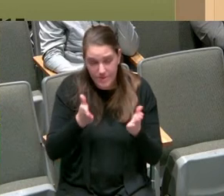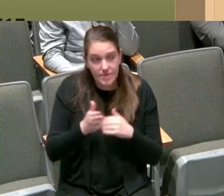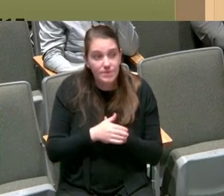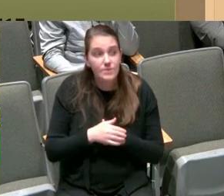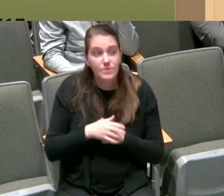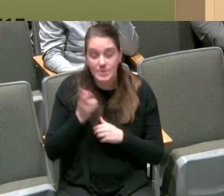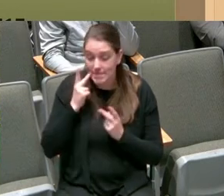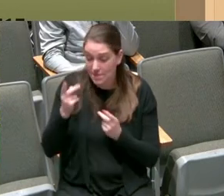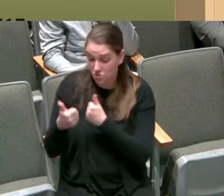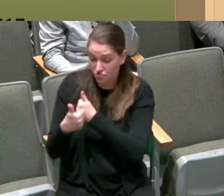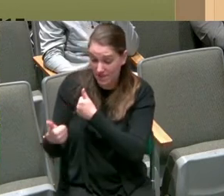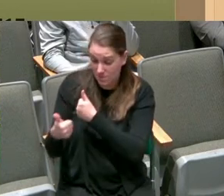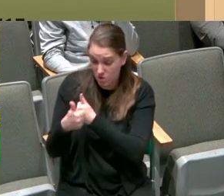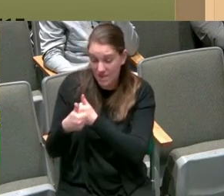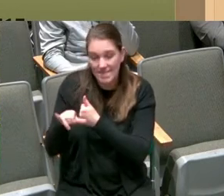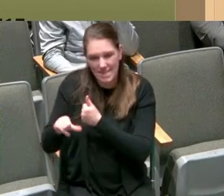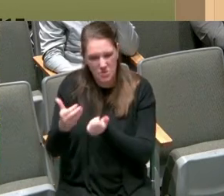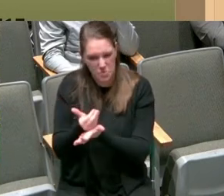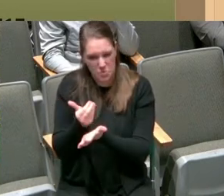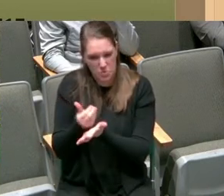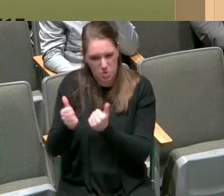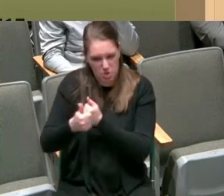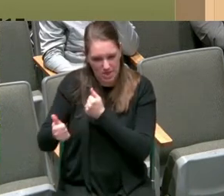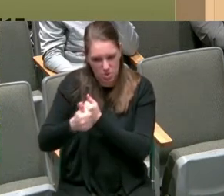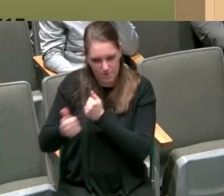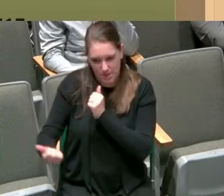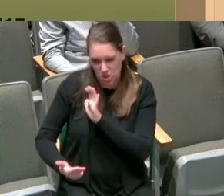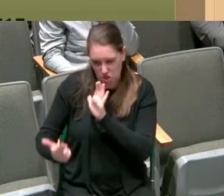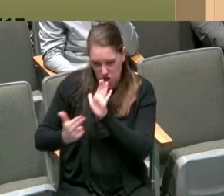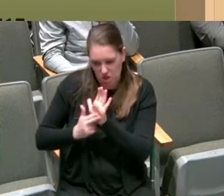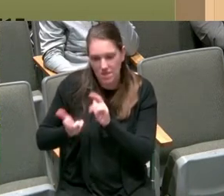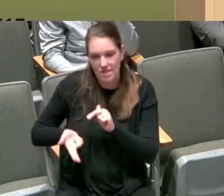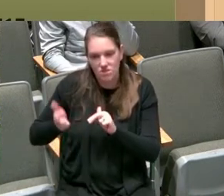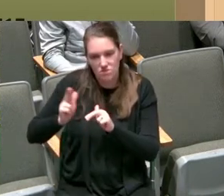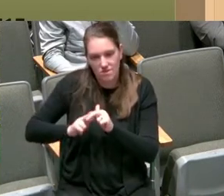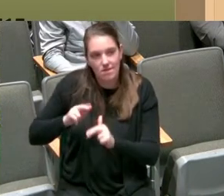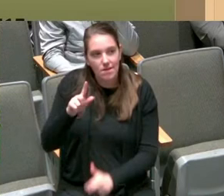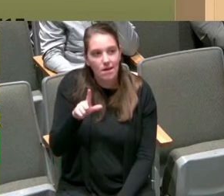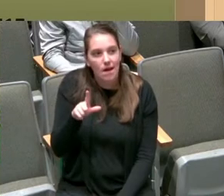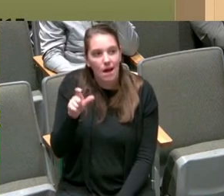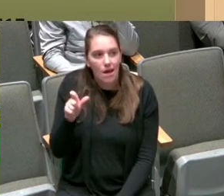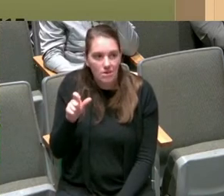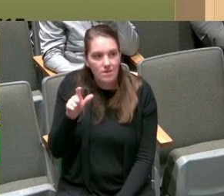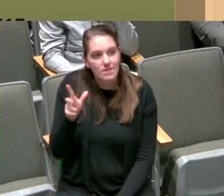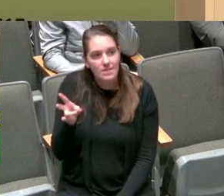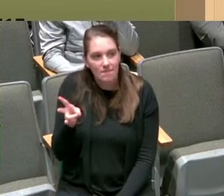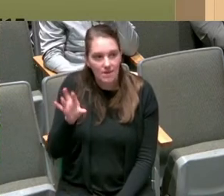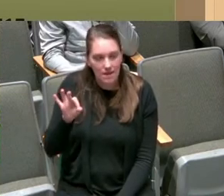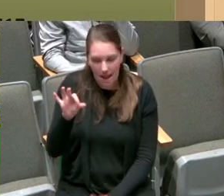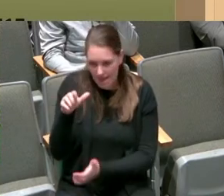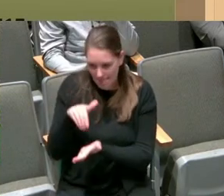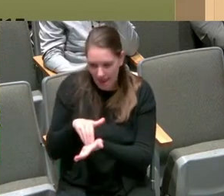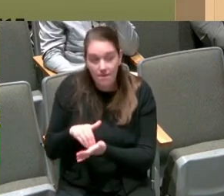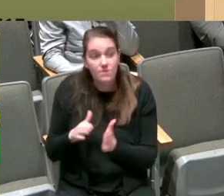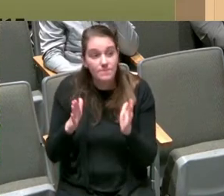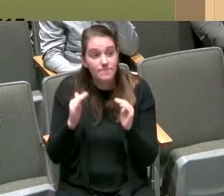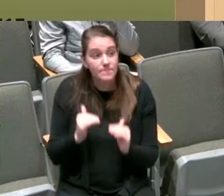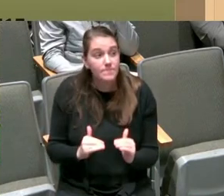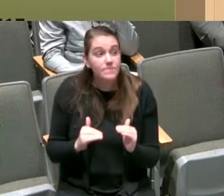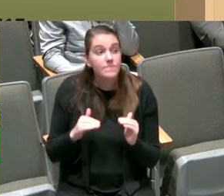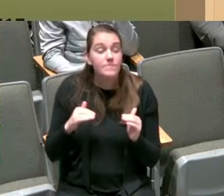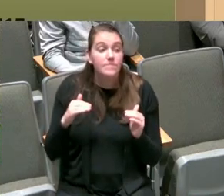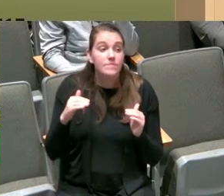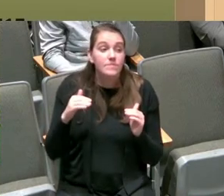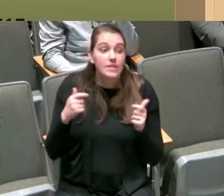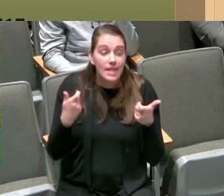Transportation this is a new Transportation contract increase of 179 000 utilities there